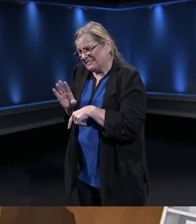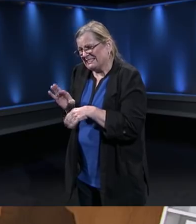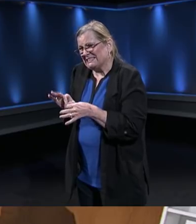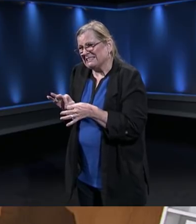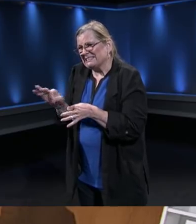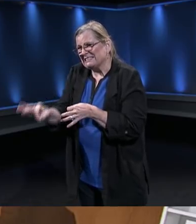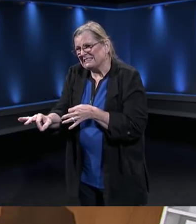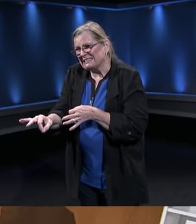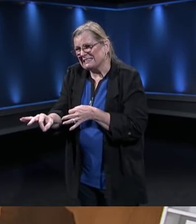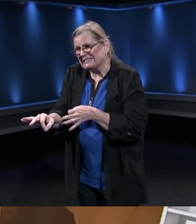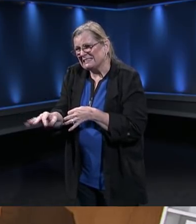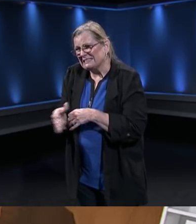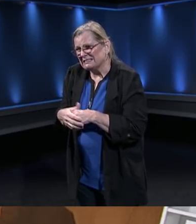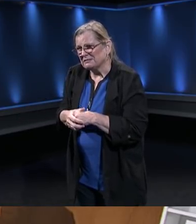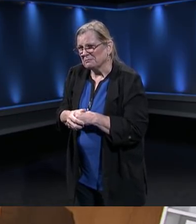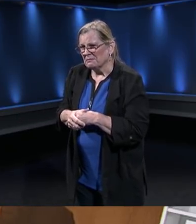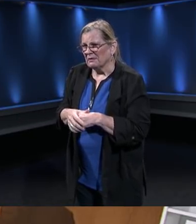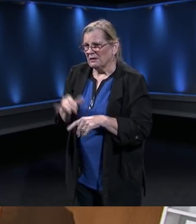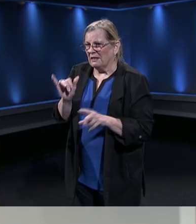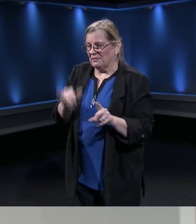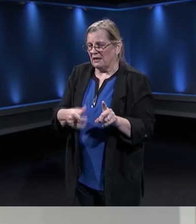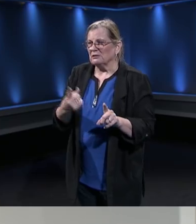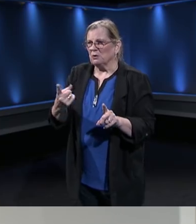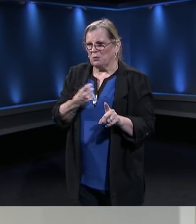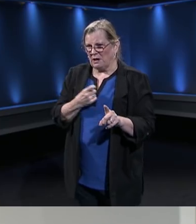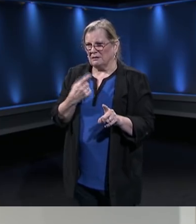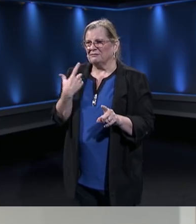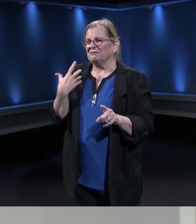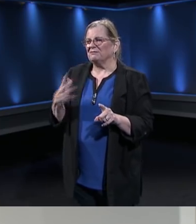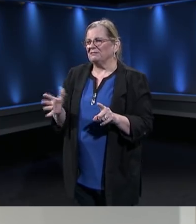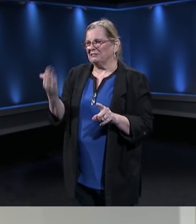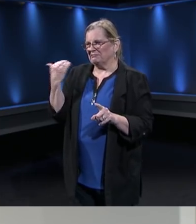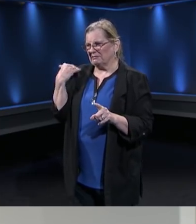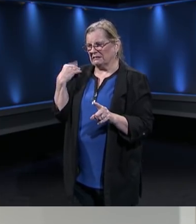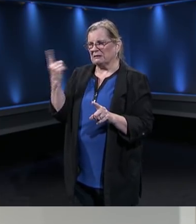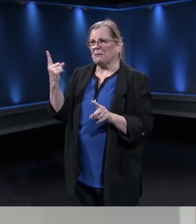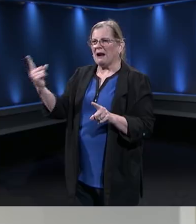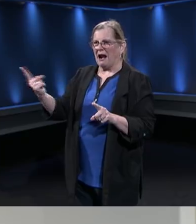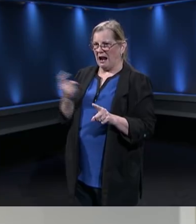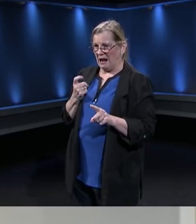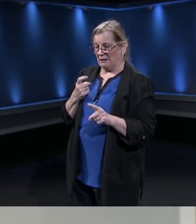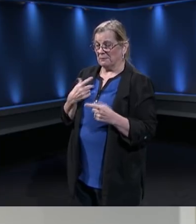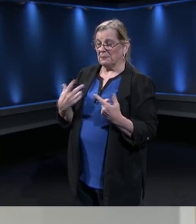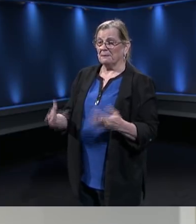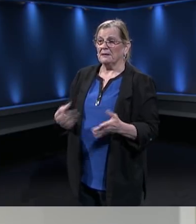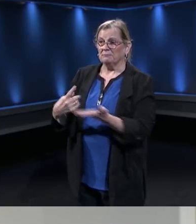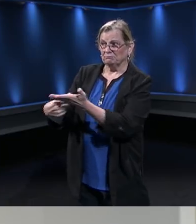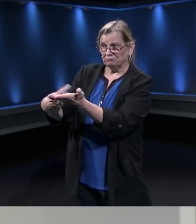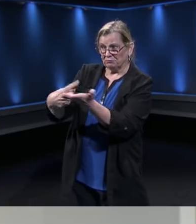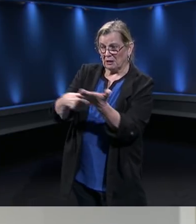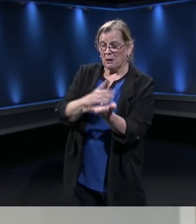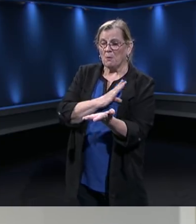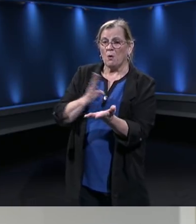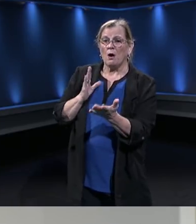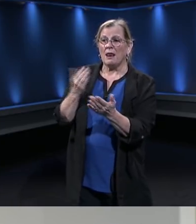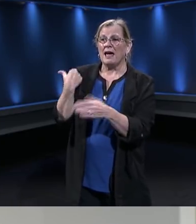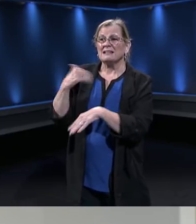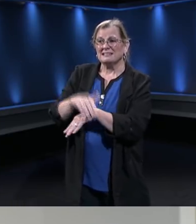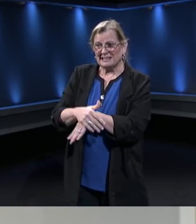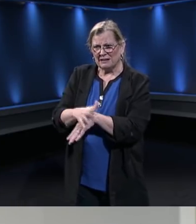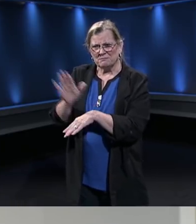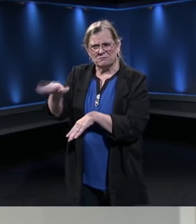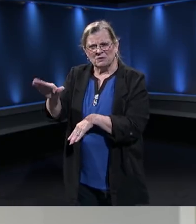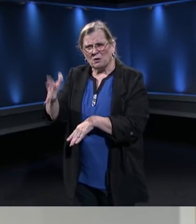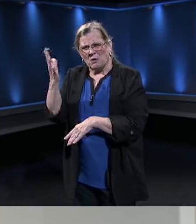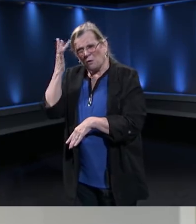that question. That's a question we have received, and the school board asked me about last night as well. And let me tell you why my recommendation